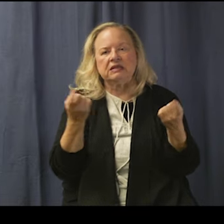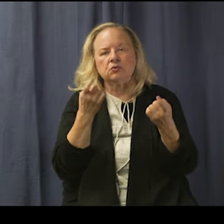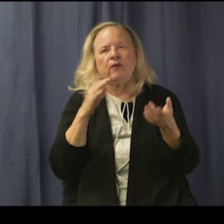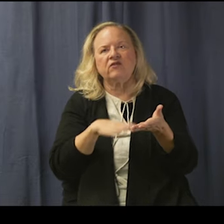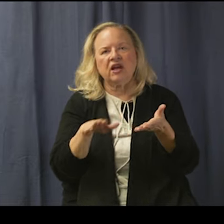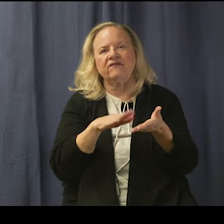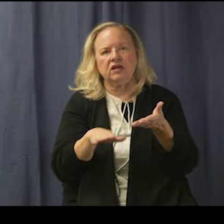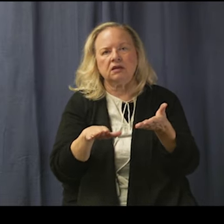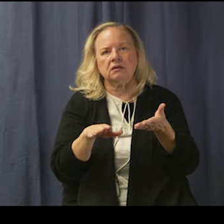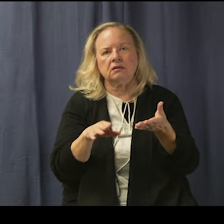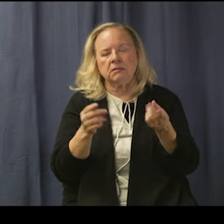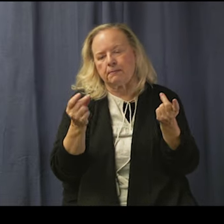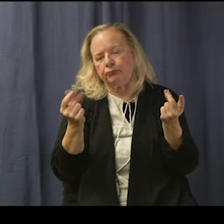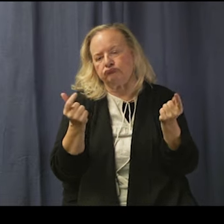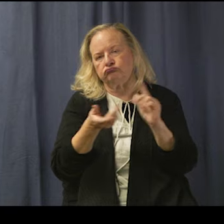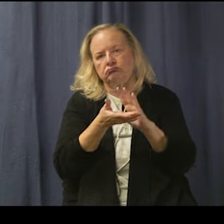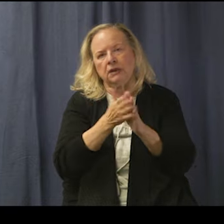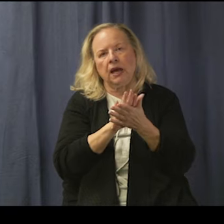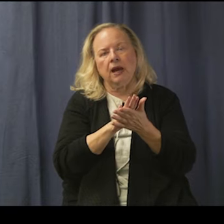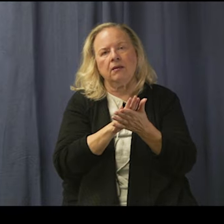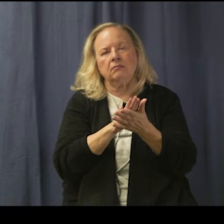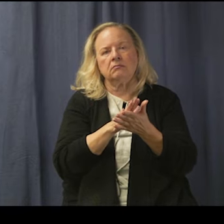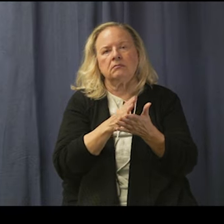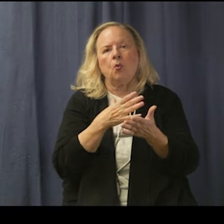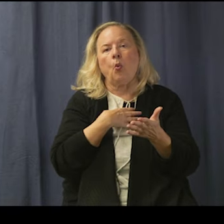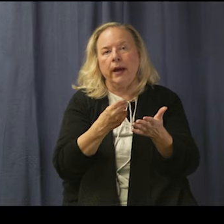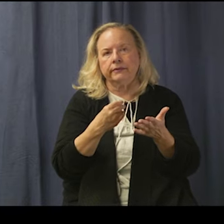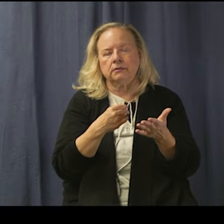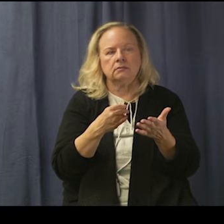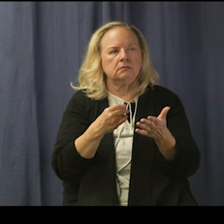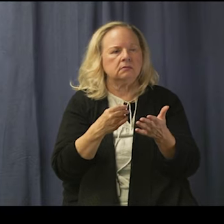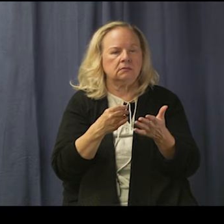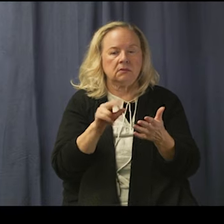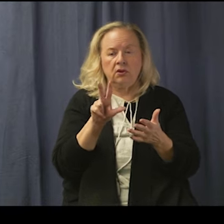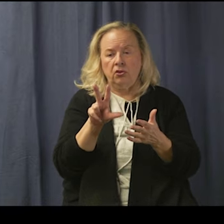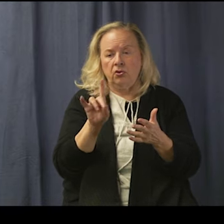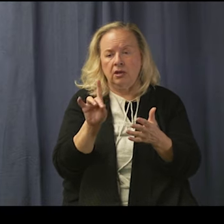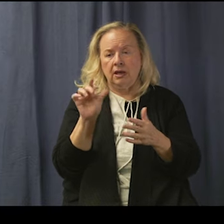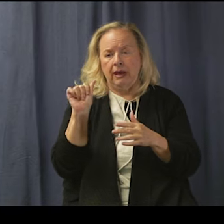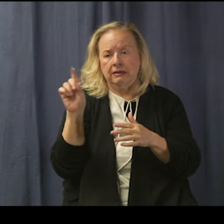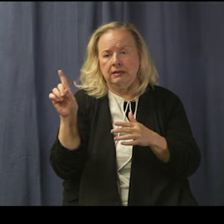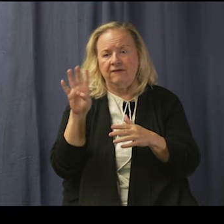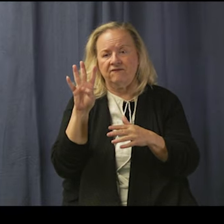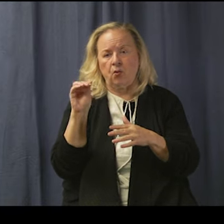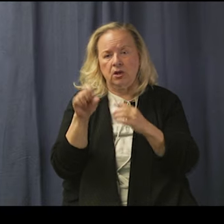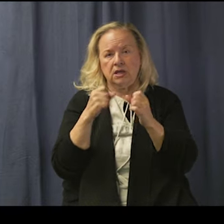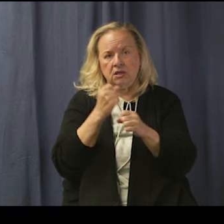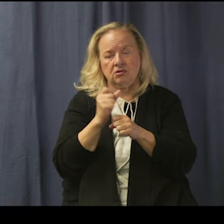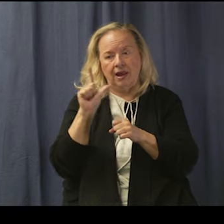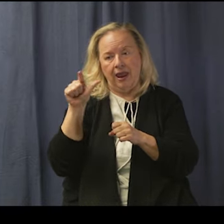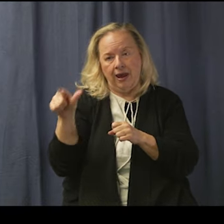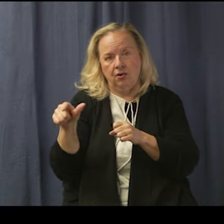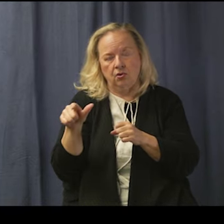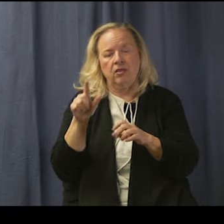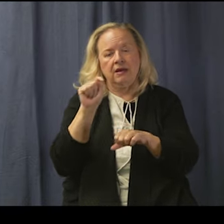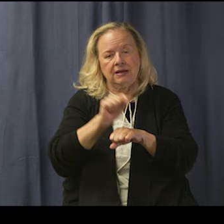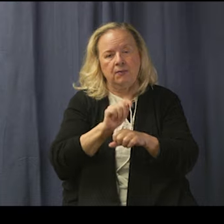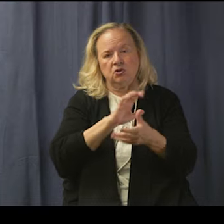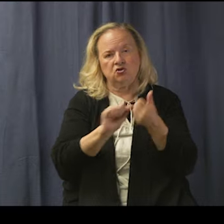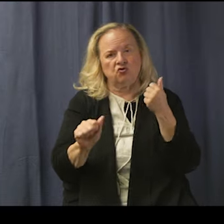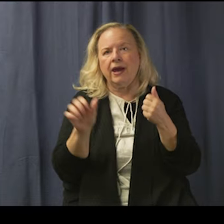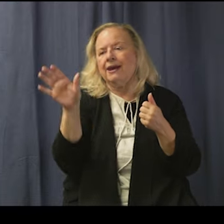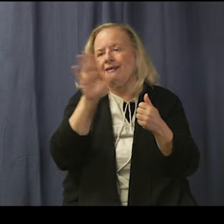were forgiven. But guess what? After 30 AD, for 40 years until the temple was destroyed,